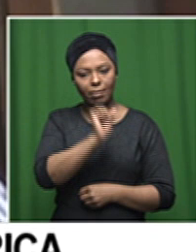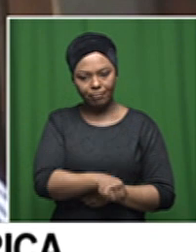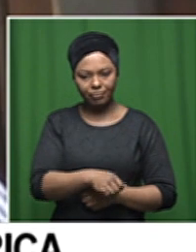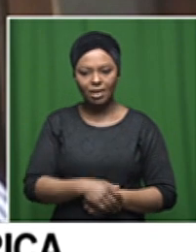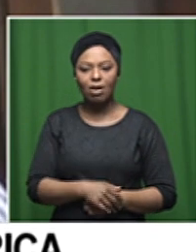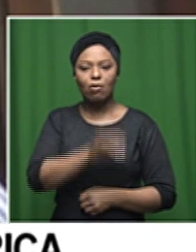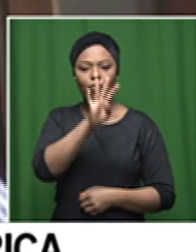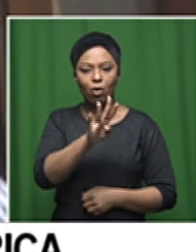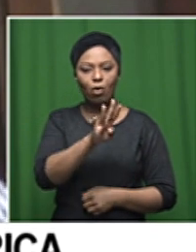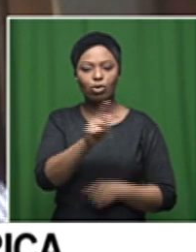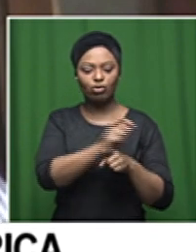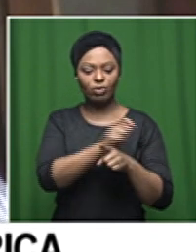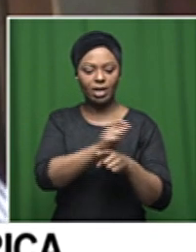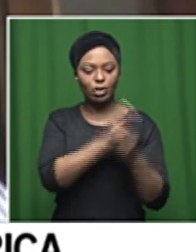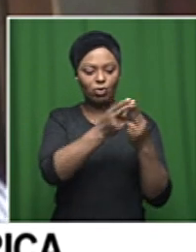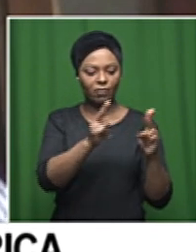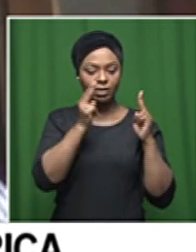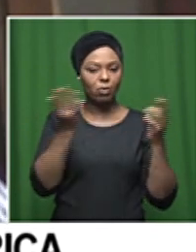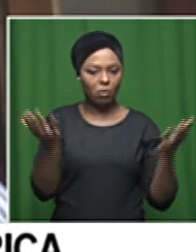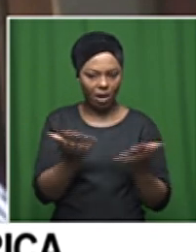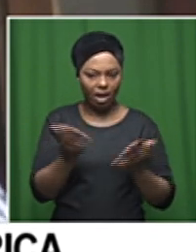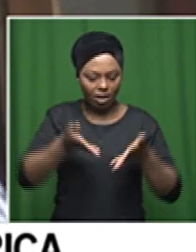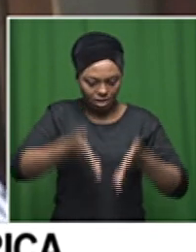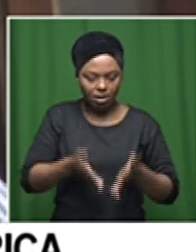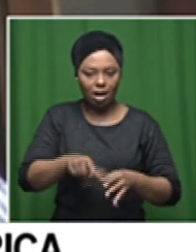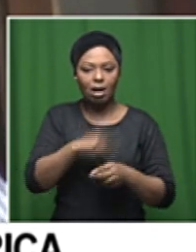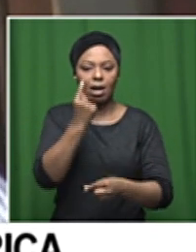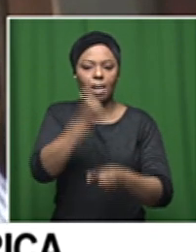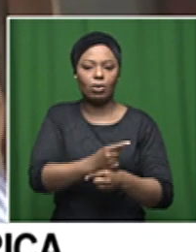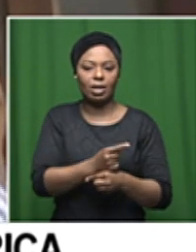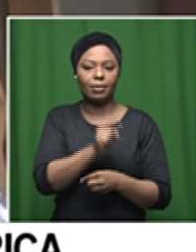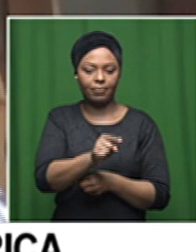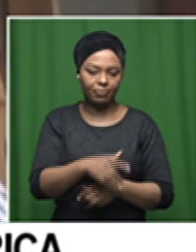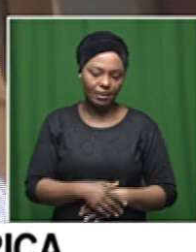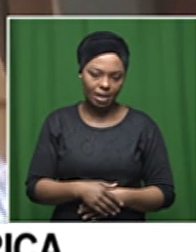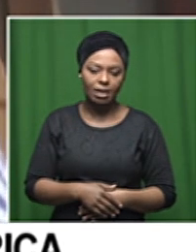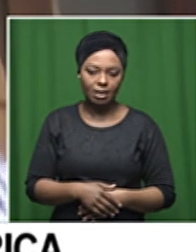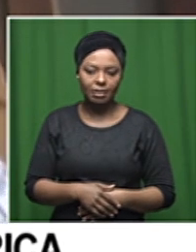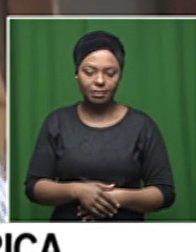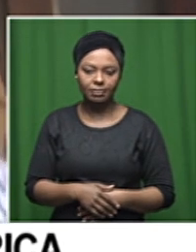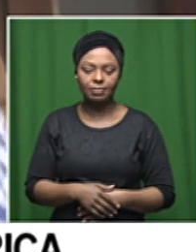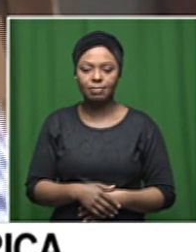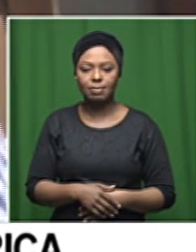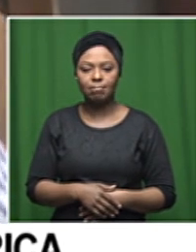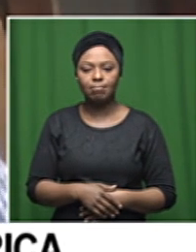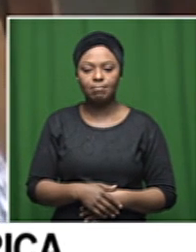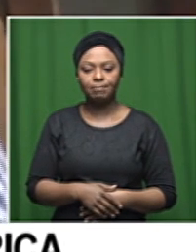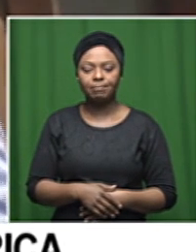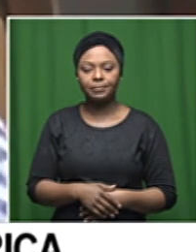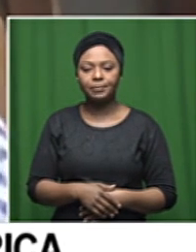training universities, which then host a lot of super specialist professors in different disciplines.